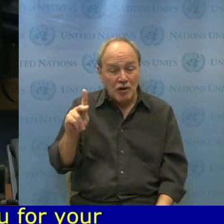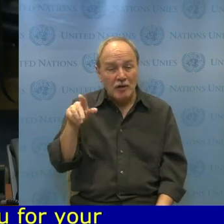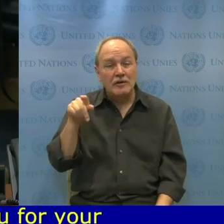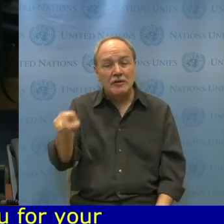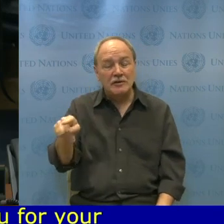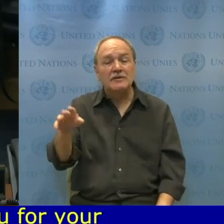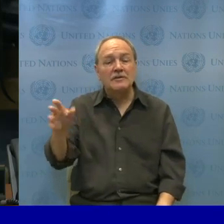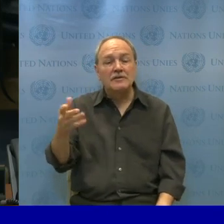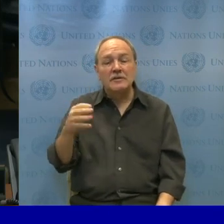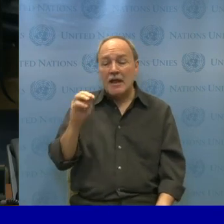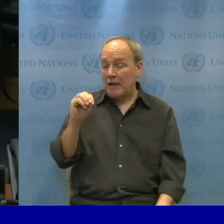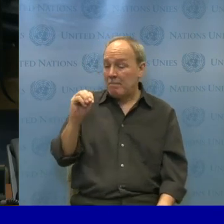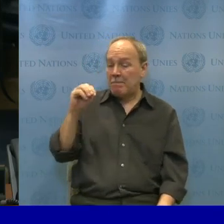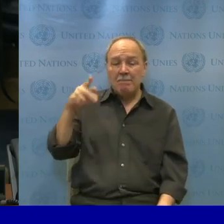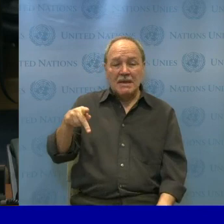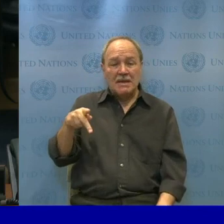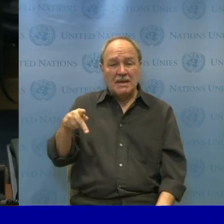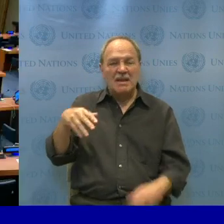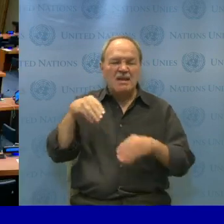floor.